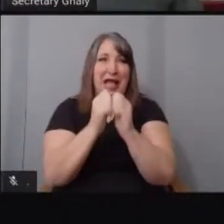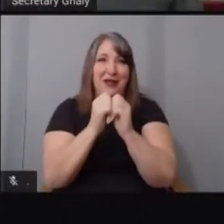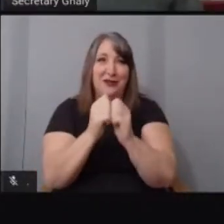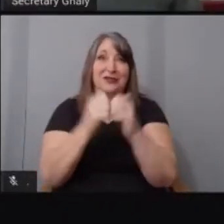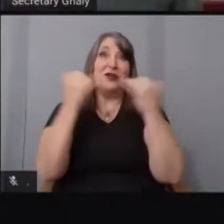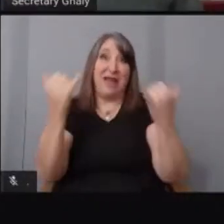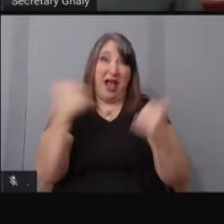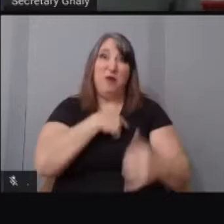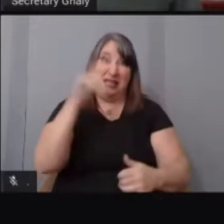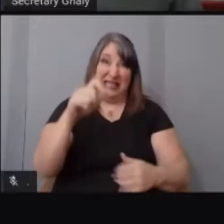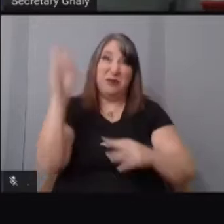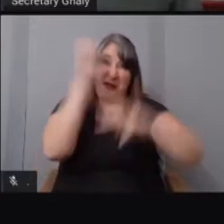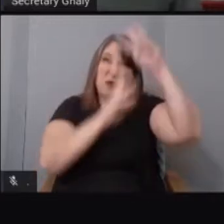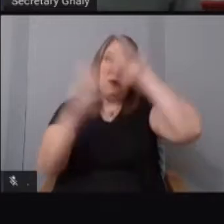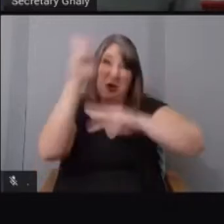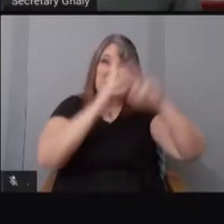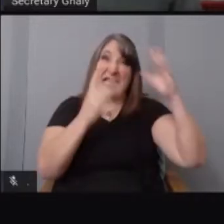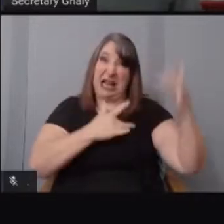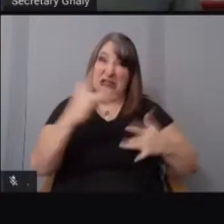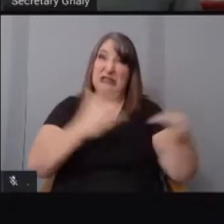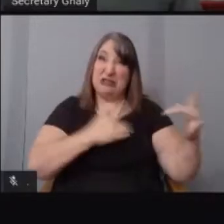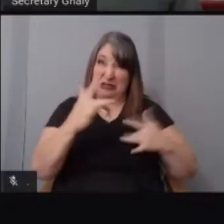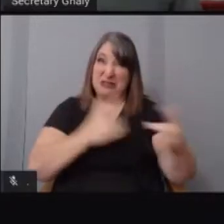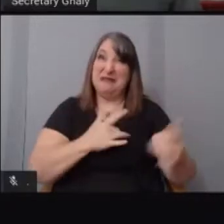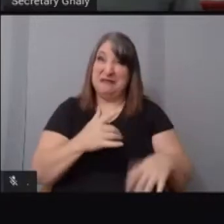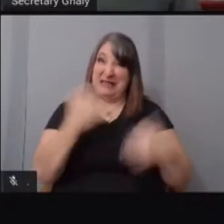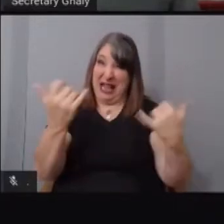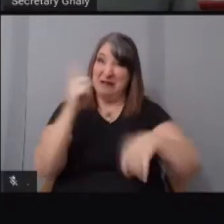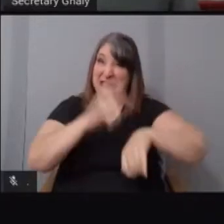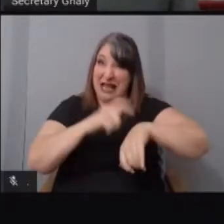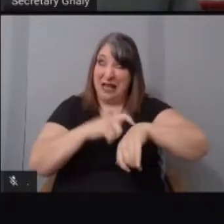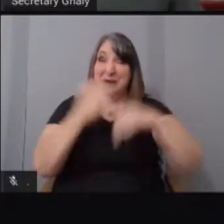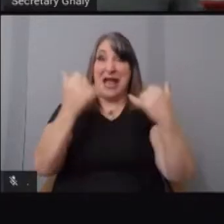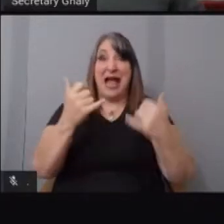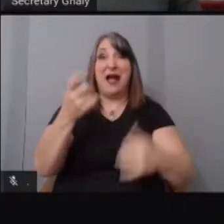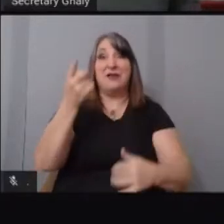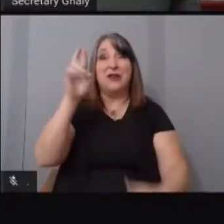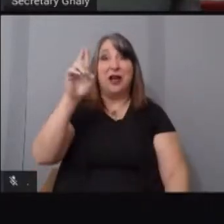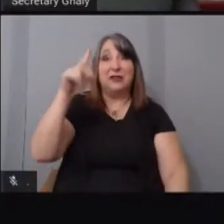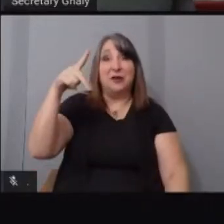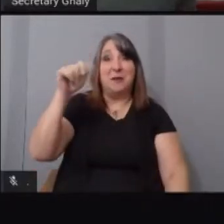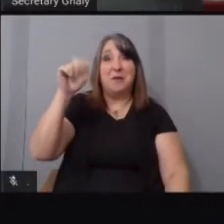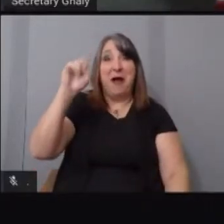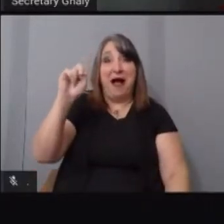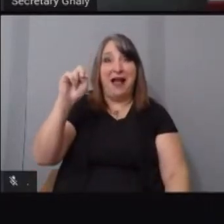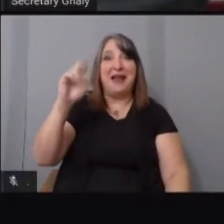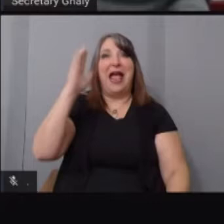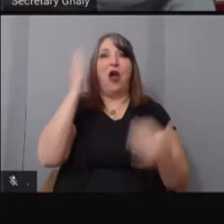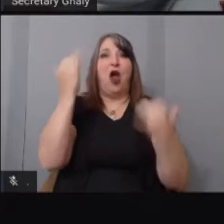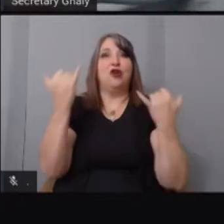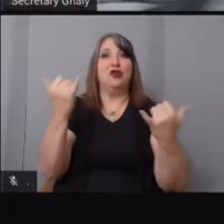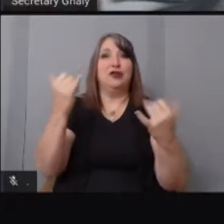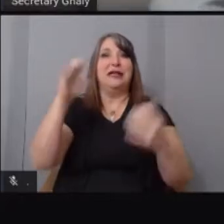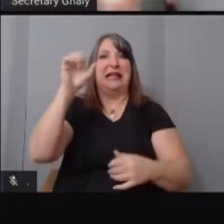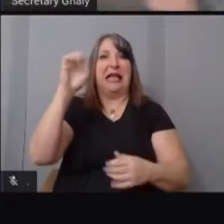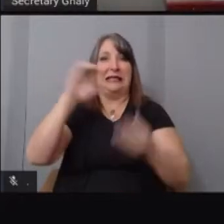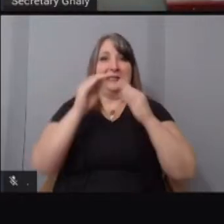with that, bring up Dr. Pon and go over our current case numbers.